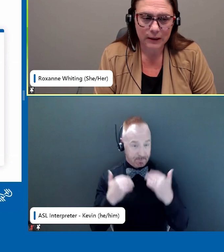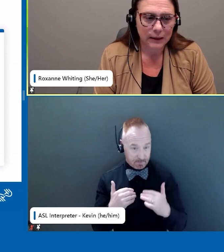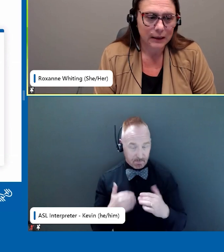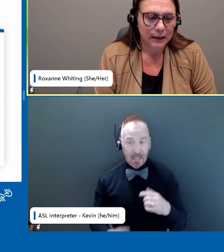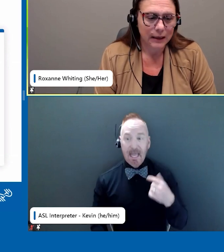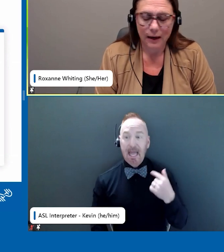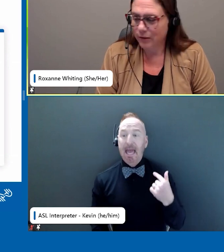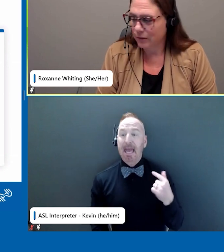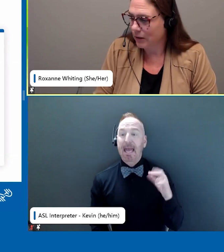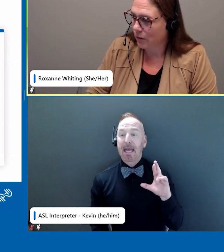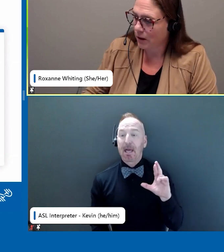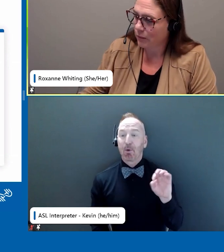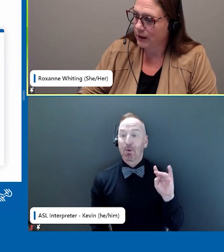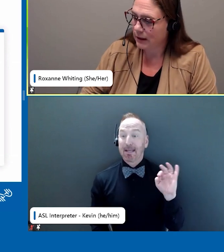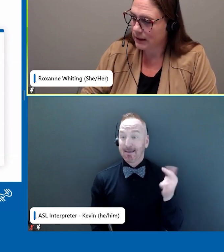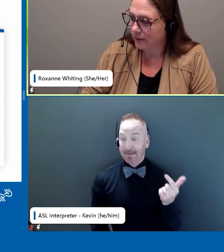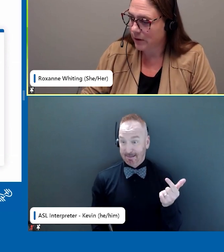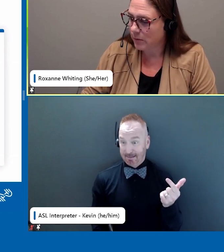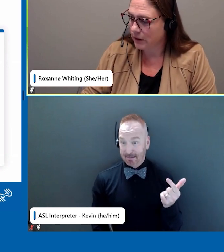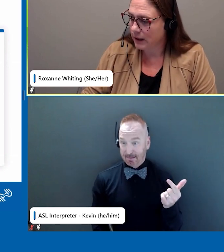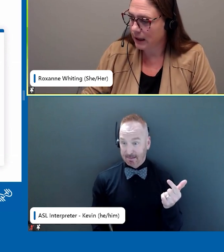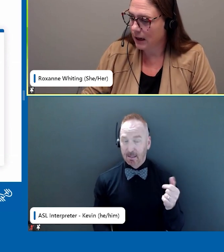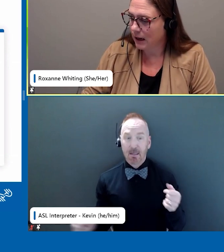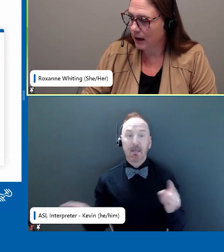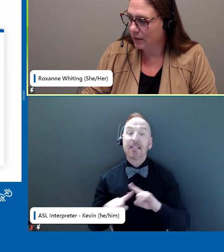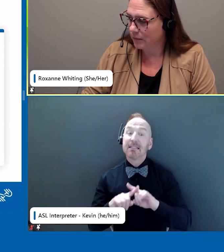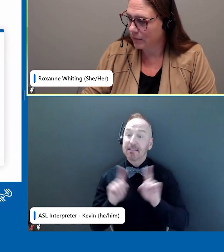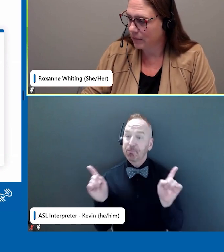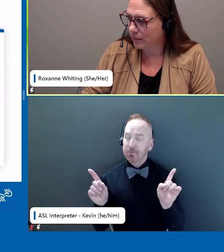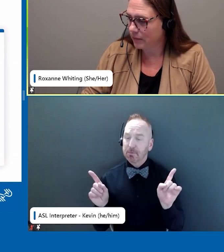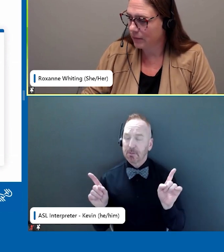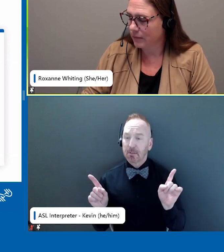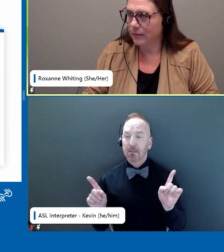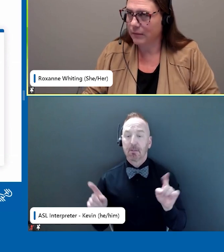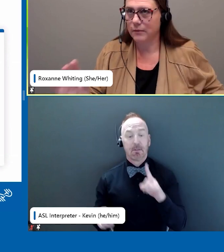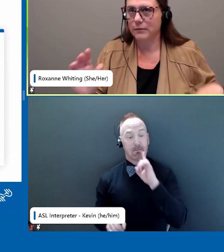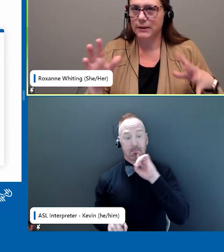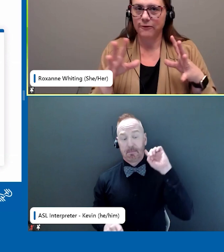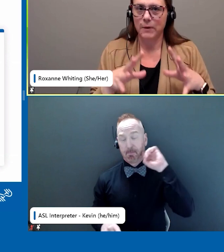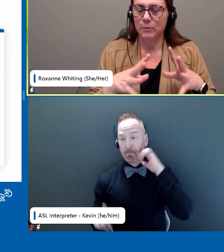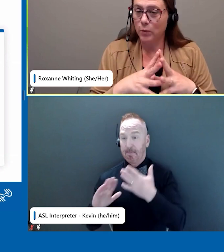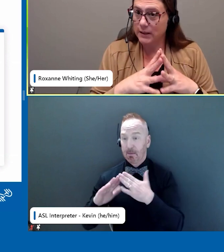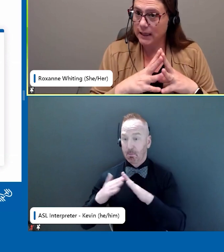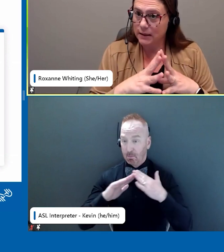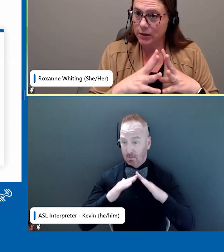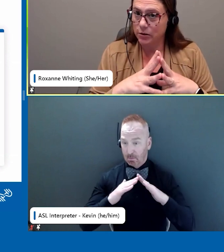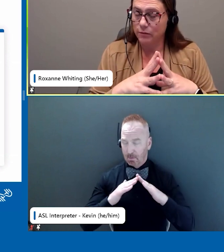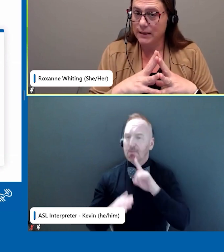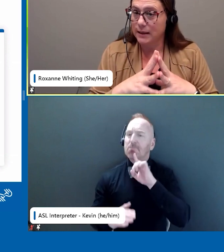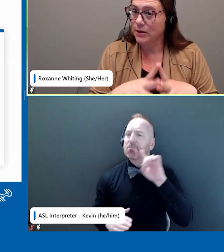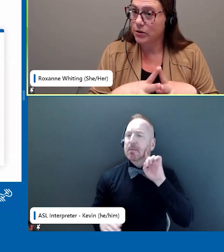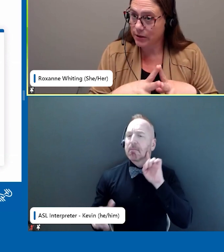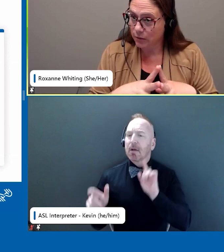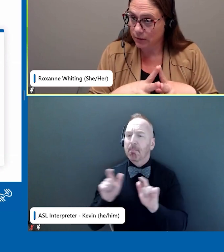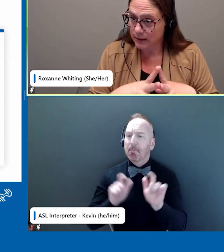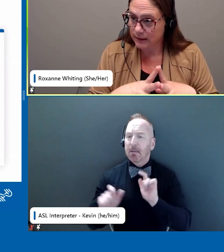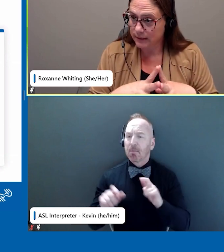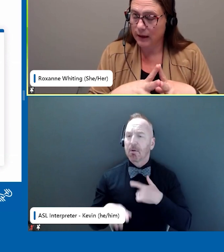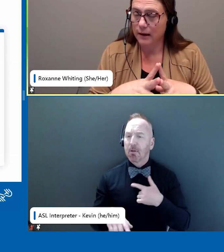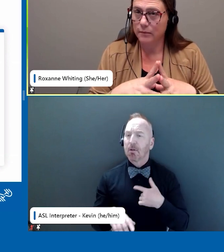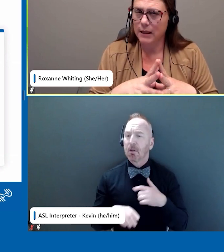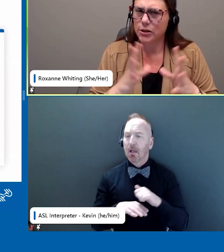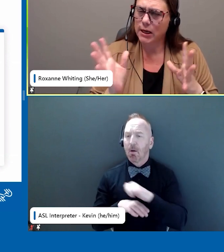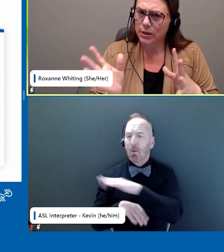too. Now, within the deaf community, deaf people were sent to residential